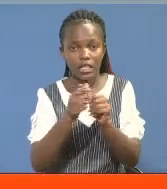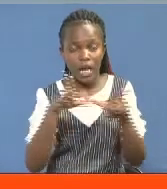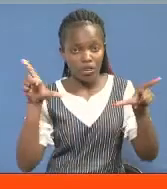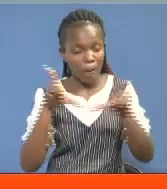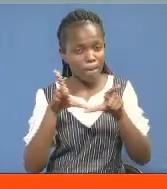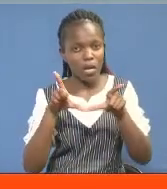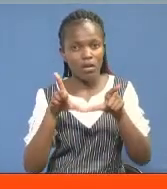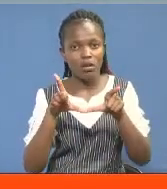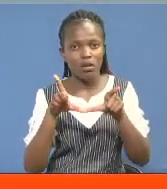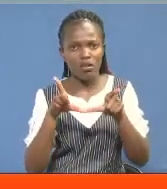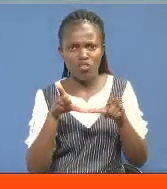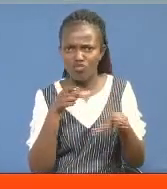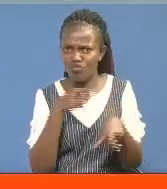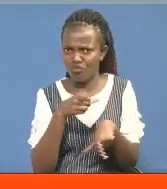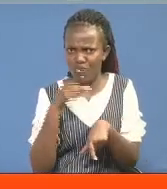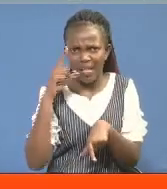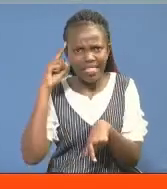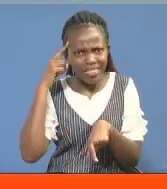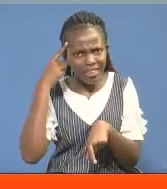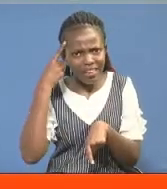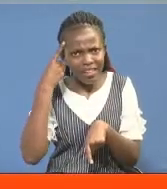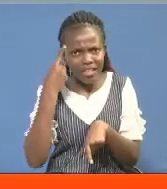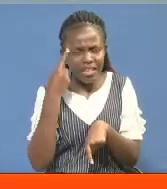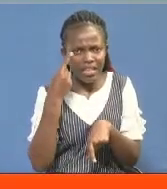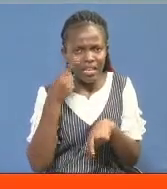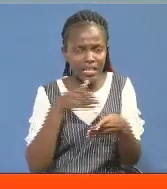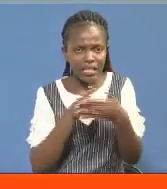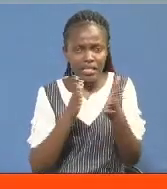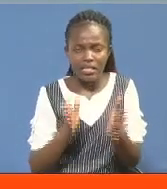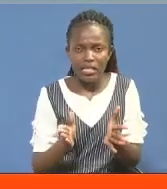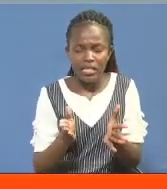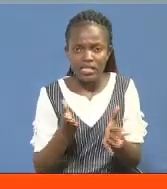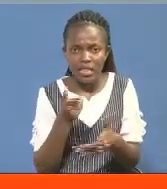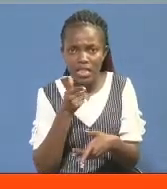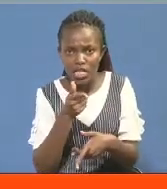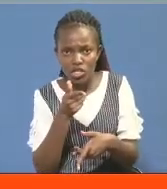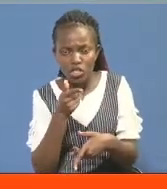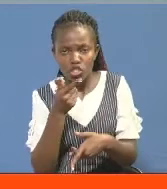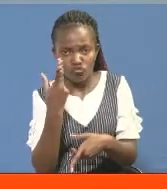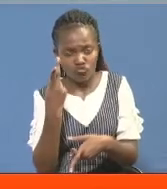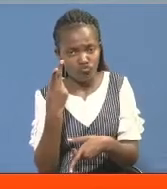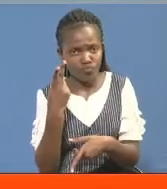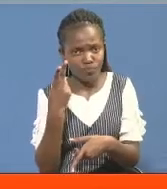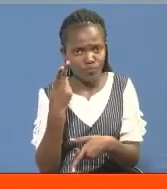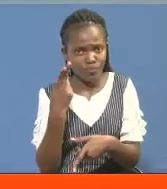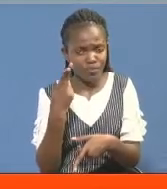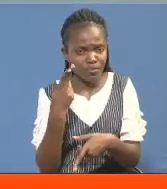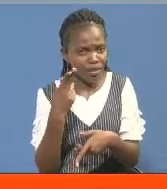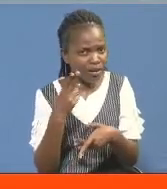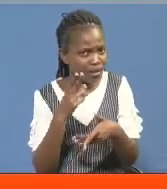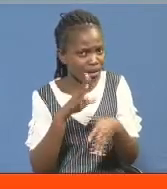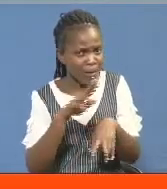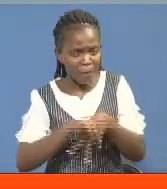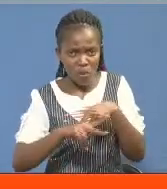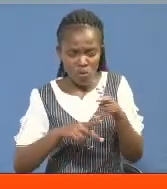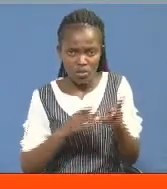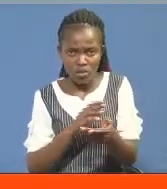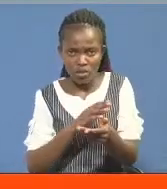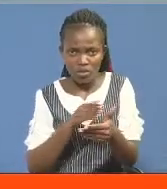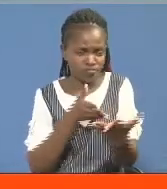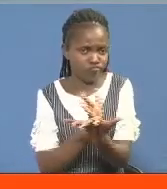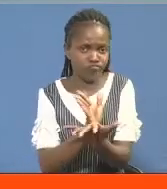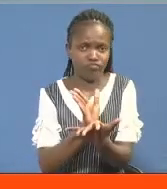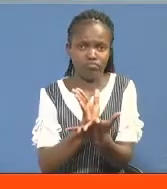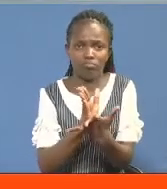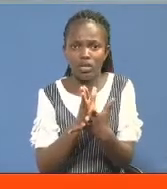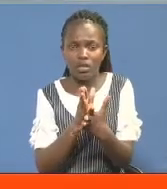is a bill. Do you perhaps think that these two leaders have infiltrated into the process a little bit too much?